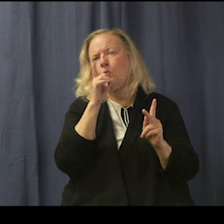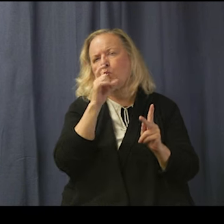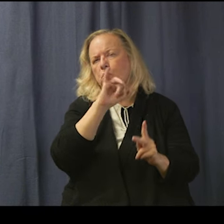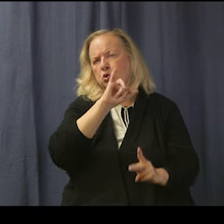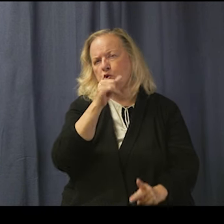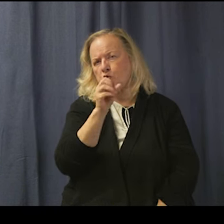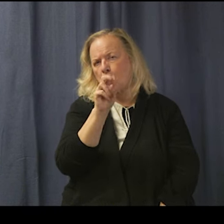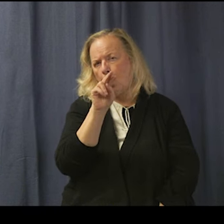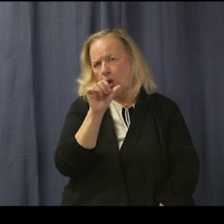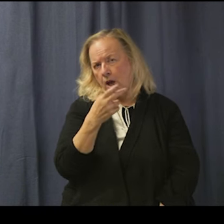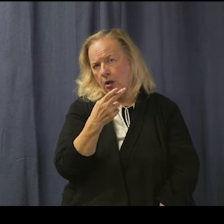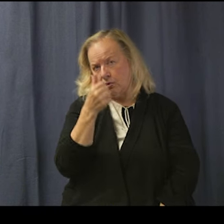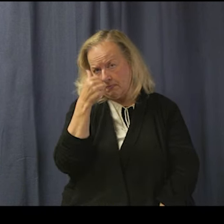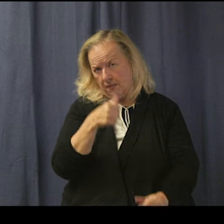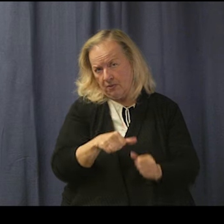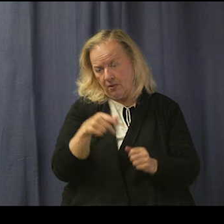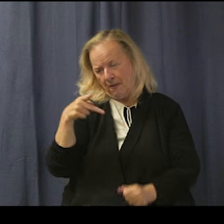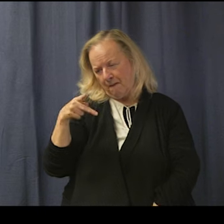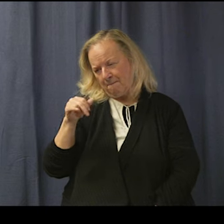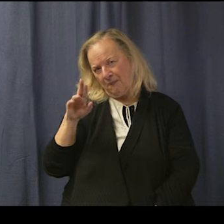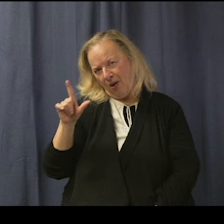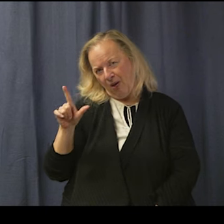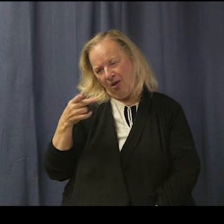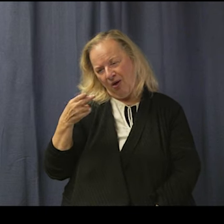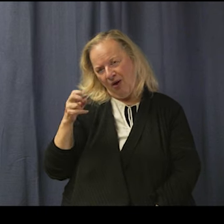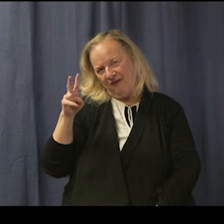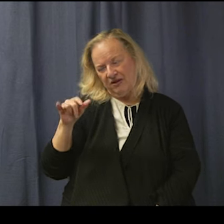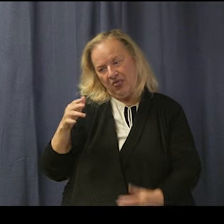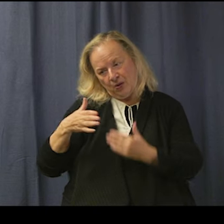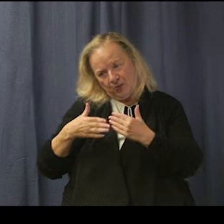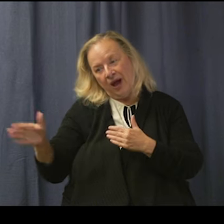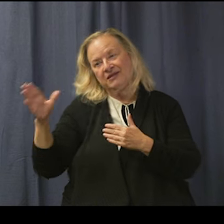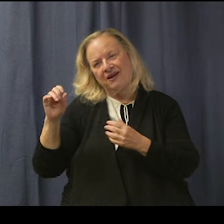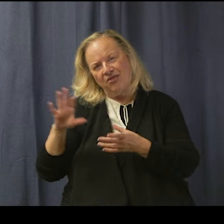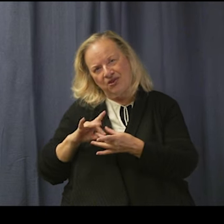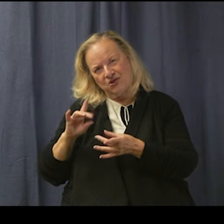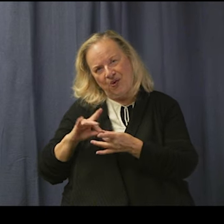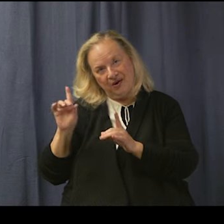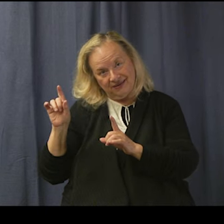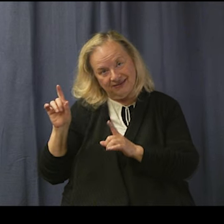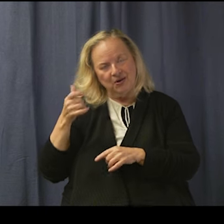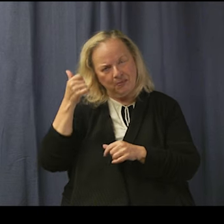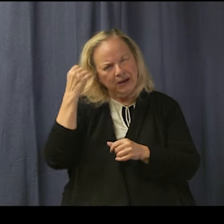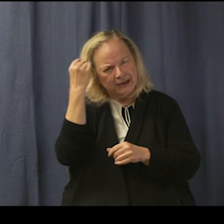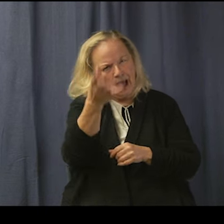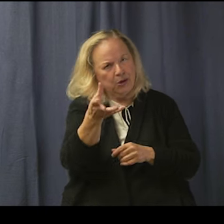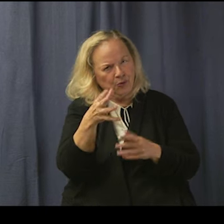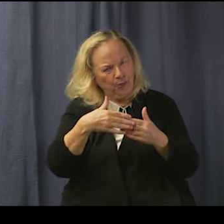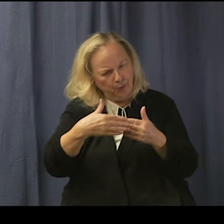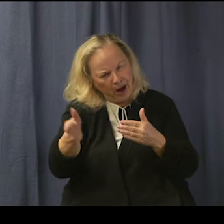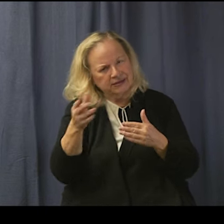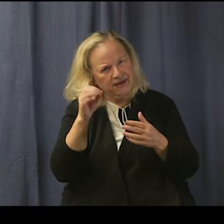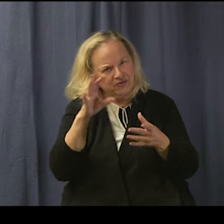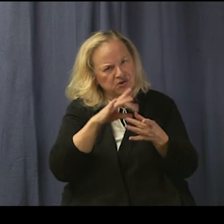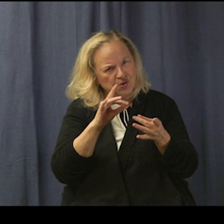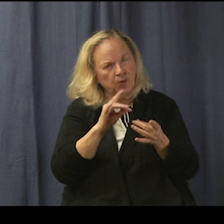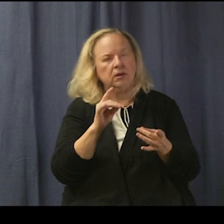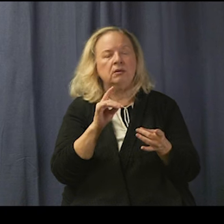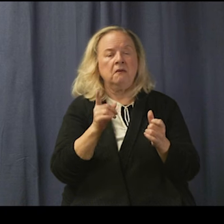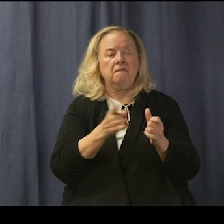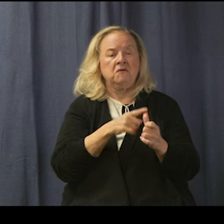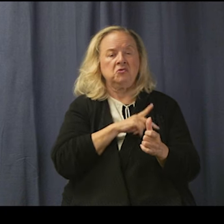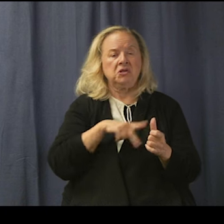was. Remember Paul Harvey, whoever it was? Now comes the rest of the story. I'm going to give you the rest of the story. First off,